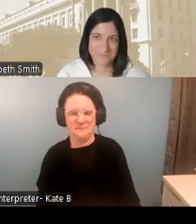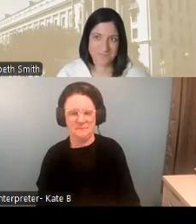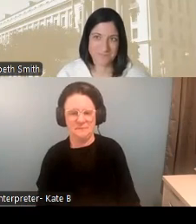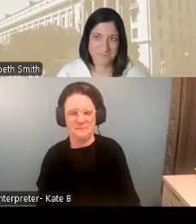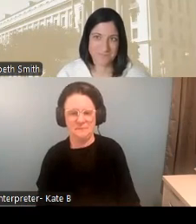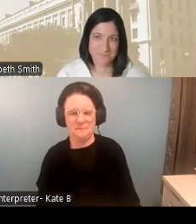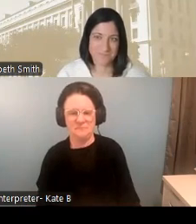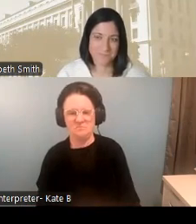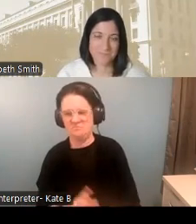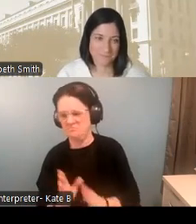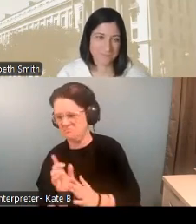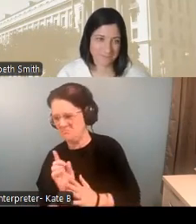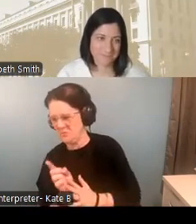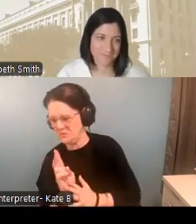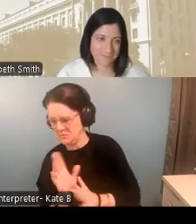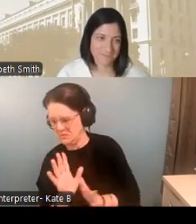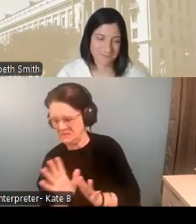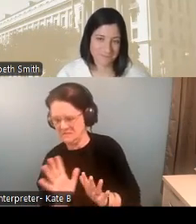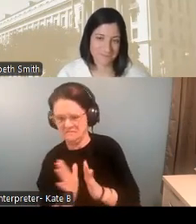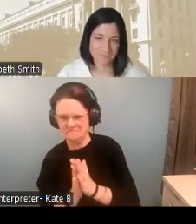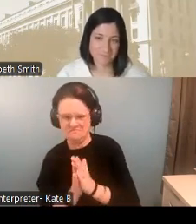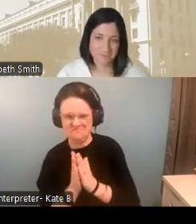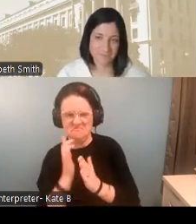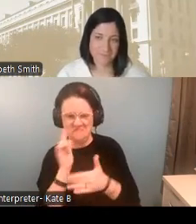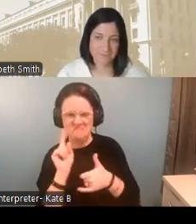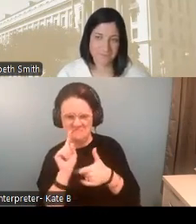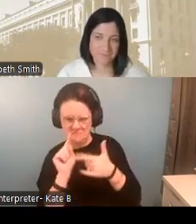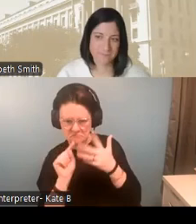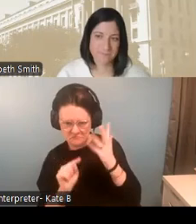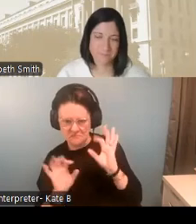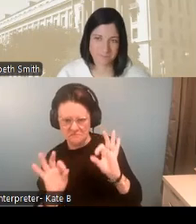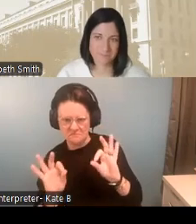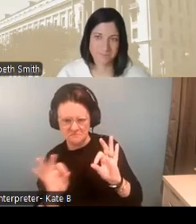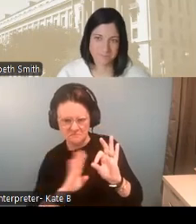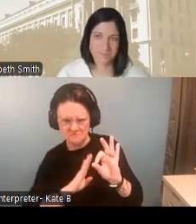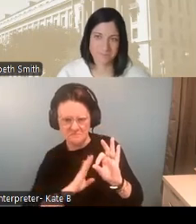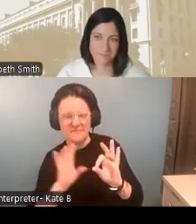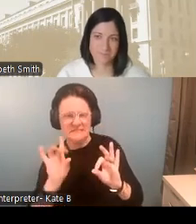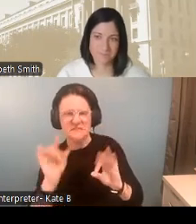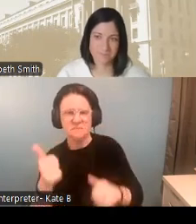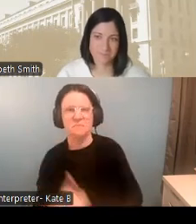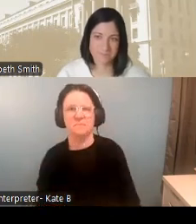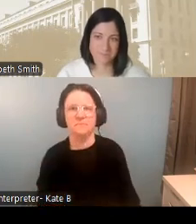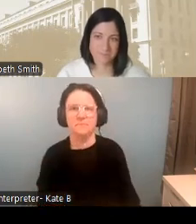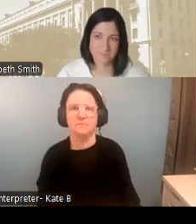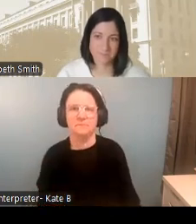I'll just give you guys a few more minutes because I think we've done most of the questions that are in here.